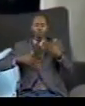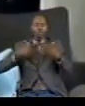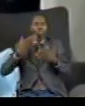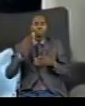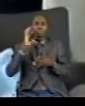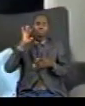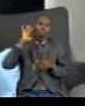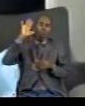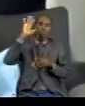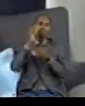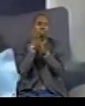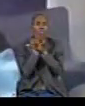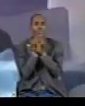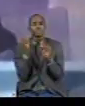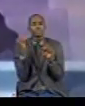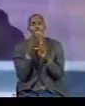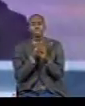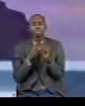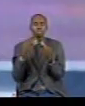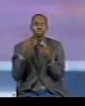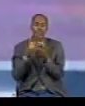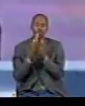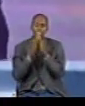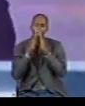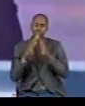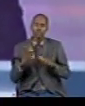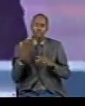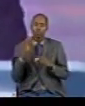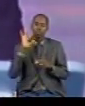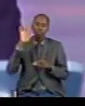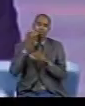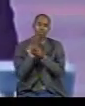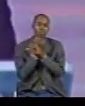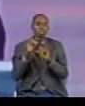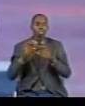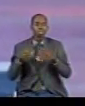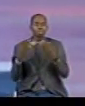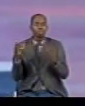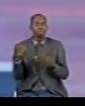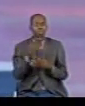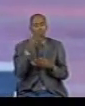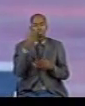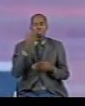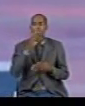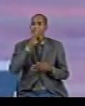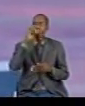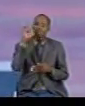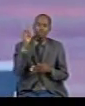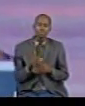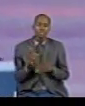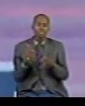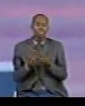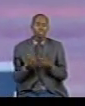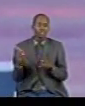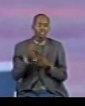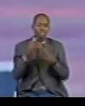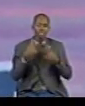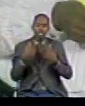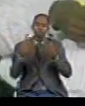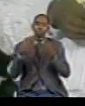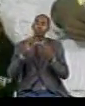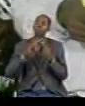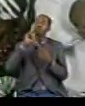and the peace of your salvation, and give them the assurance that they have come to you, you have accepted